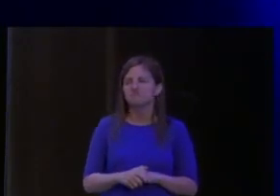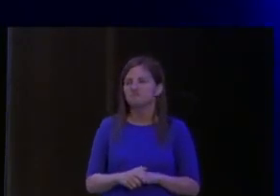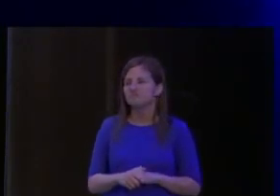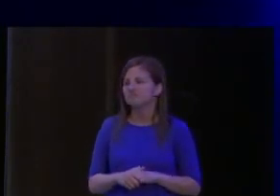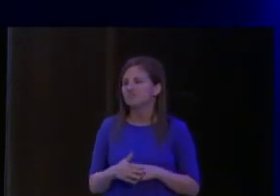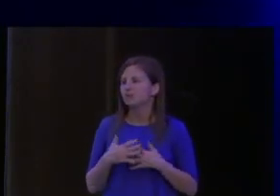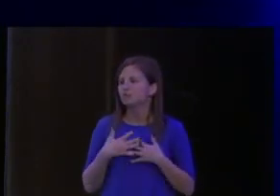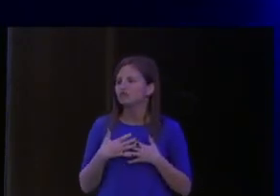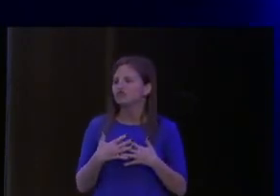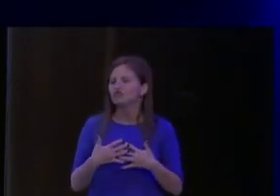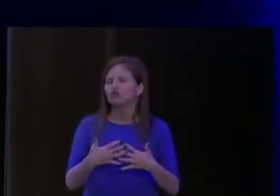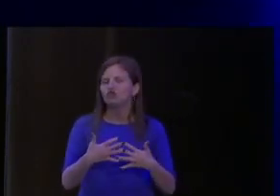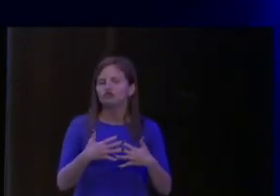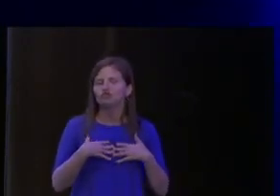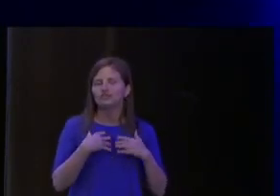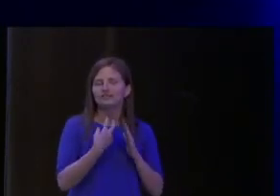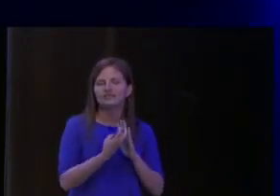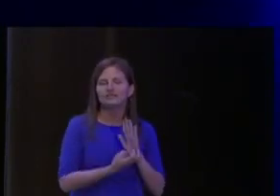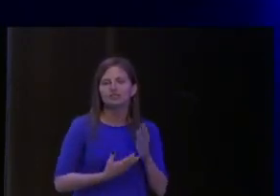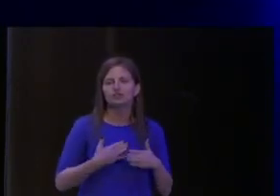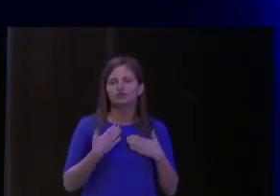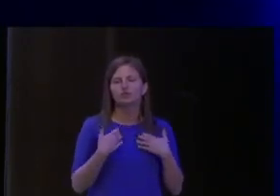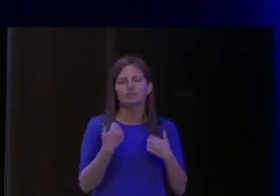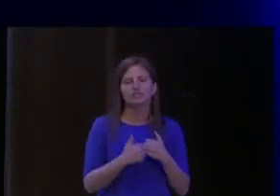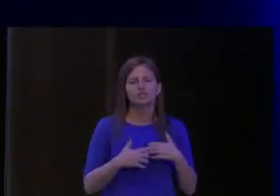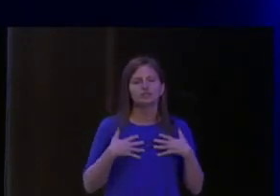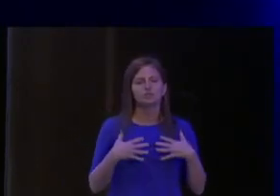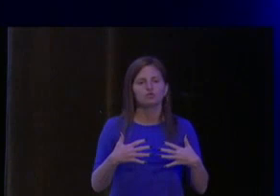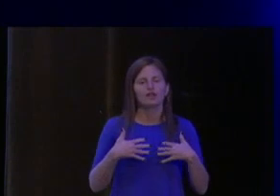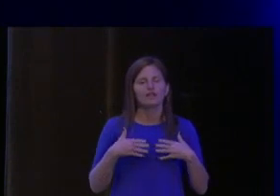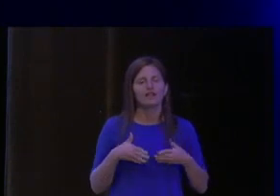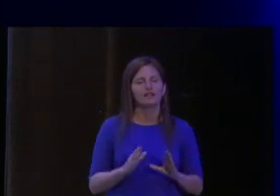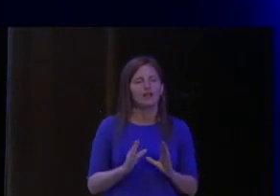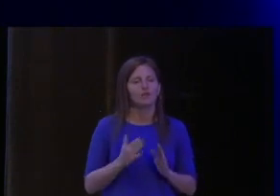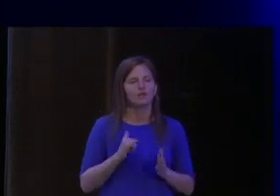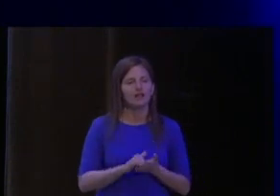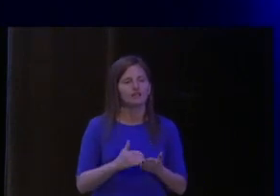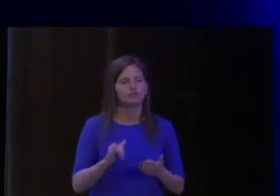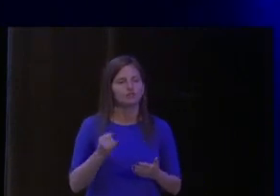Just breathe into the joy now. And with every breath, let that joy expand.